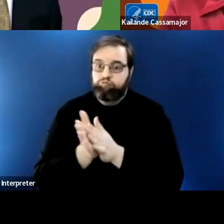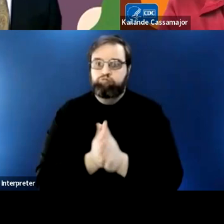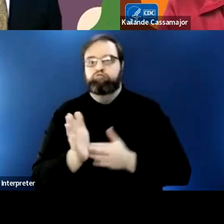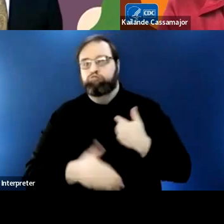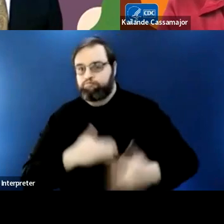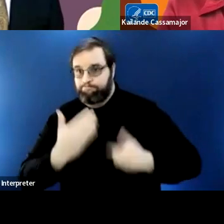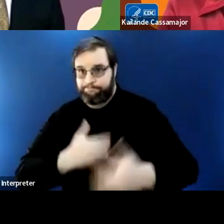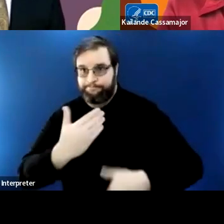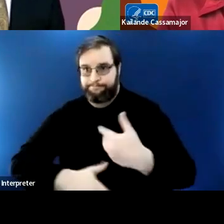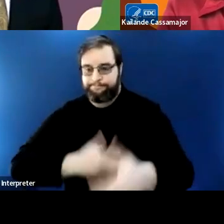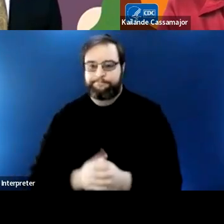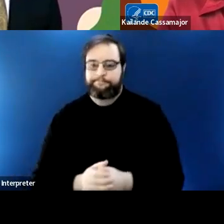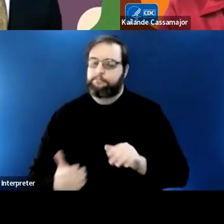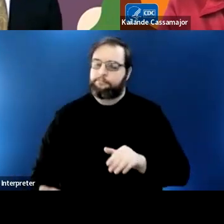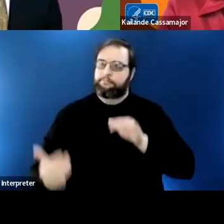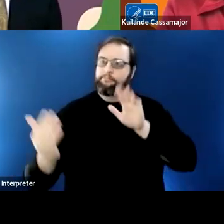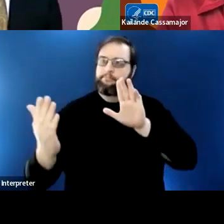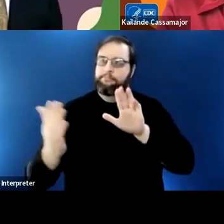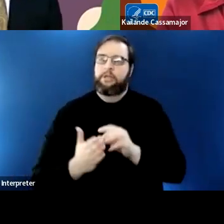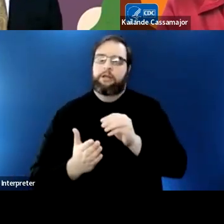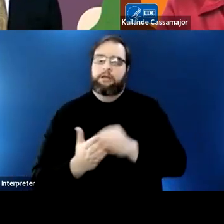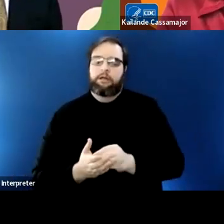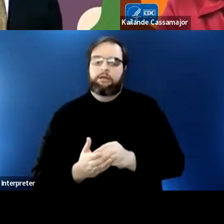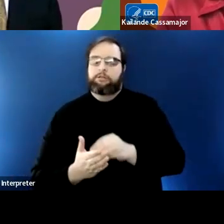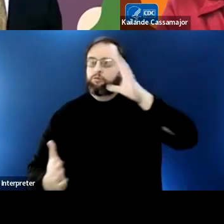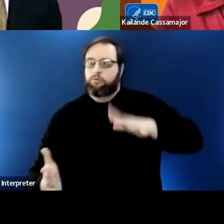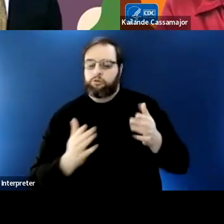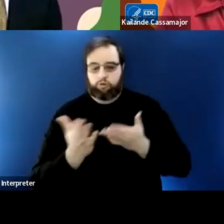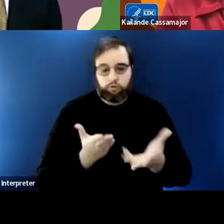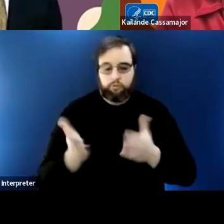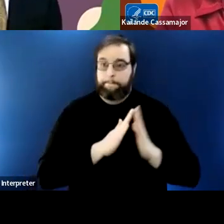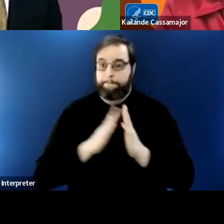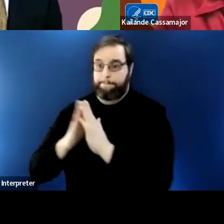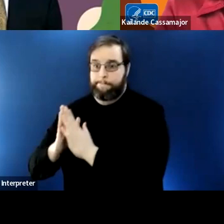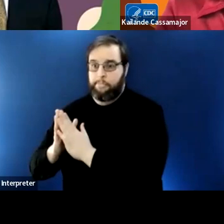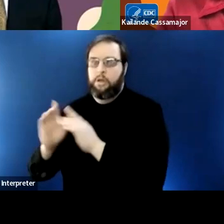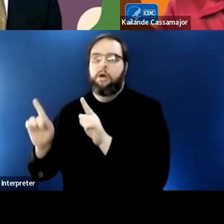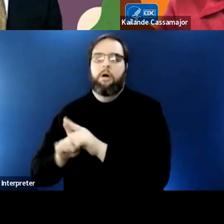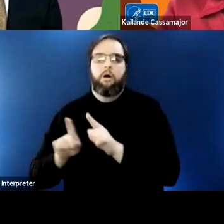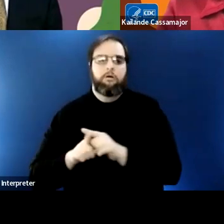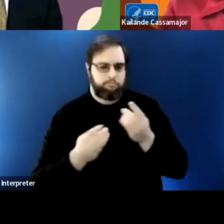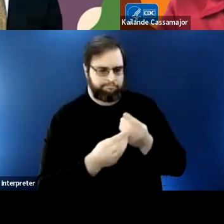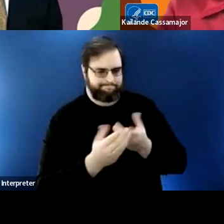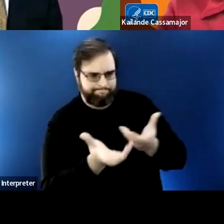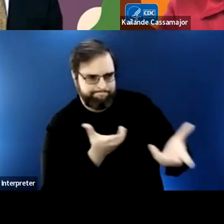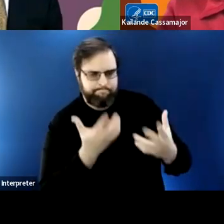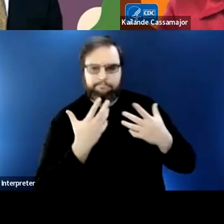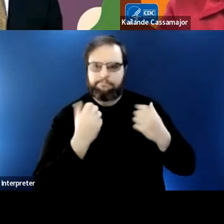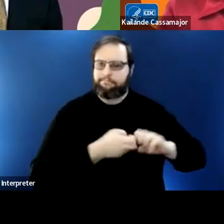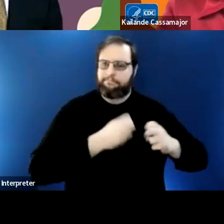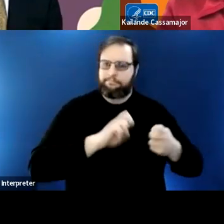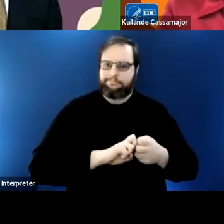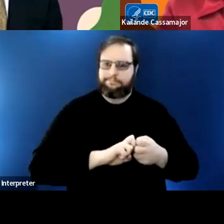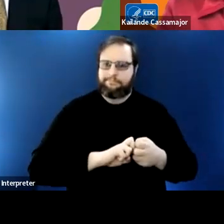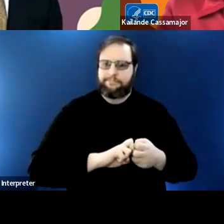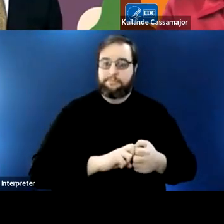are focused on serving the community, but also mitigating health problems. And some of the